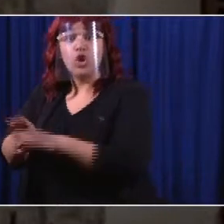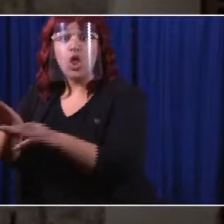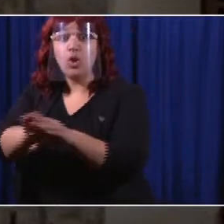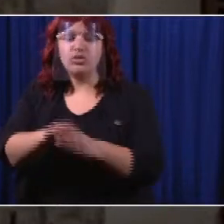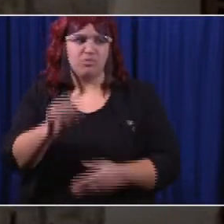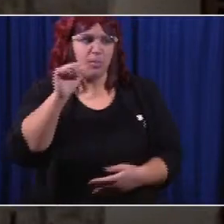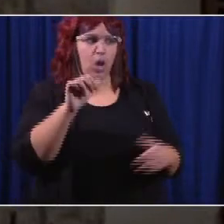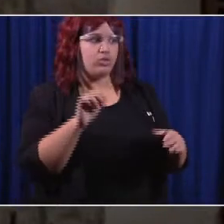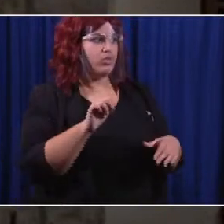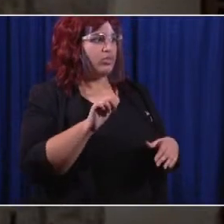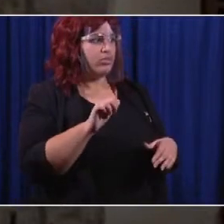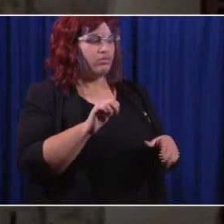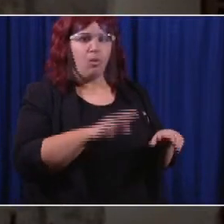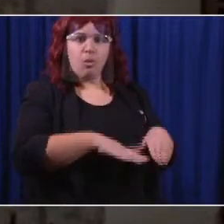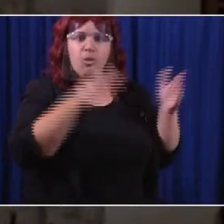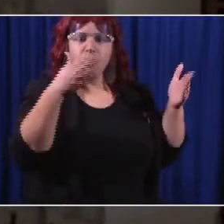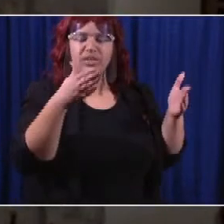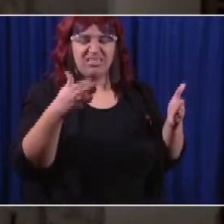in Ohio?